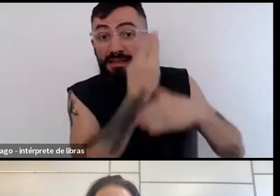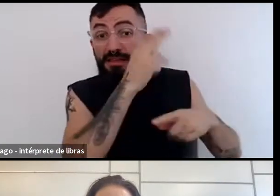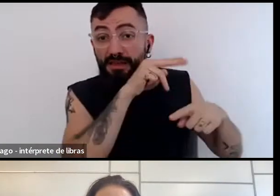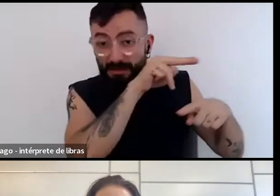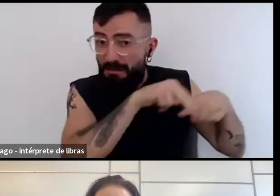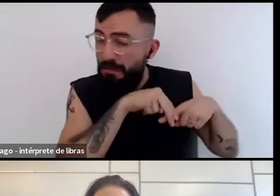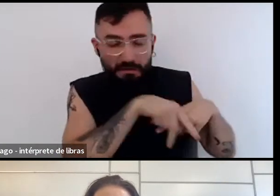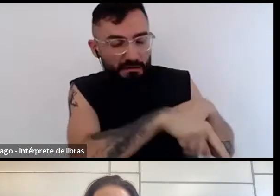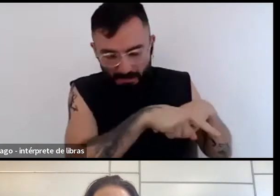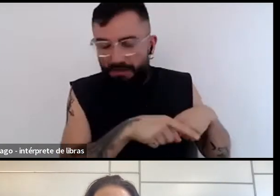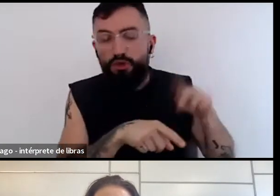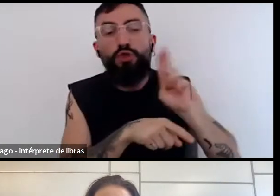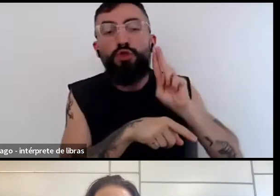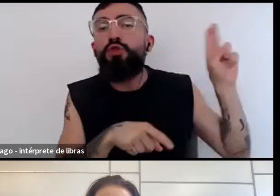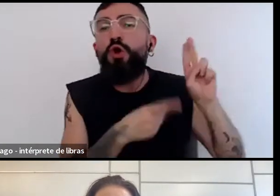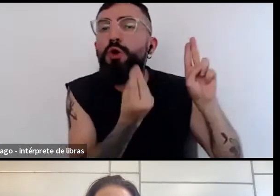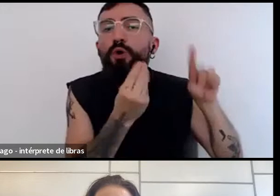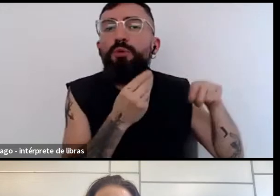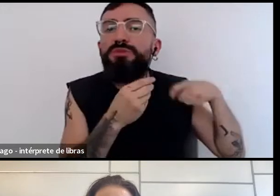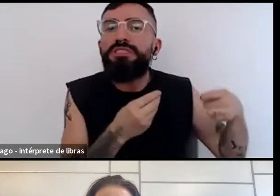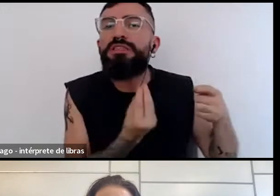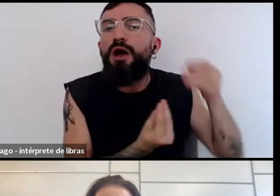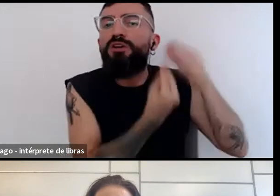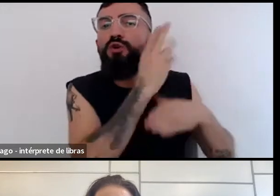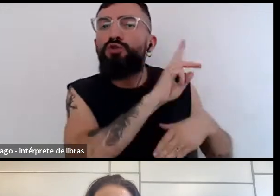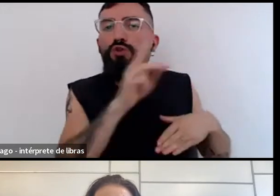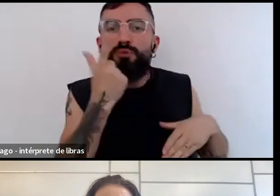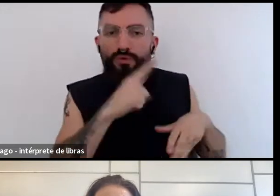detectable related to signed names?